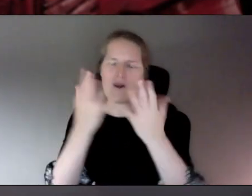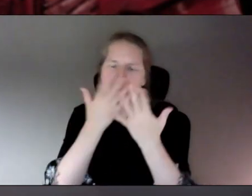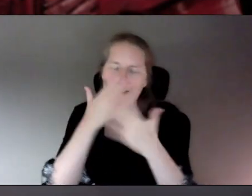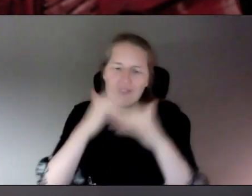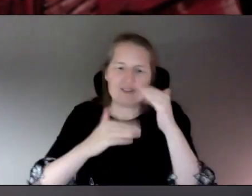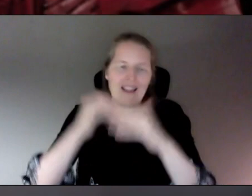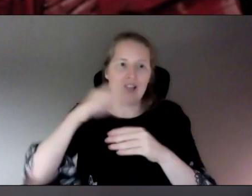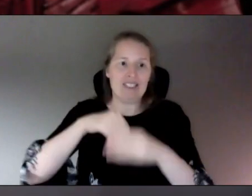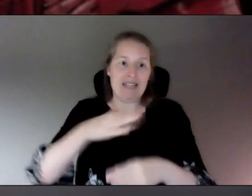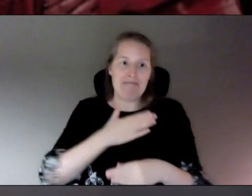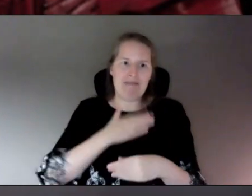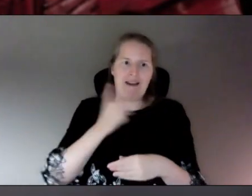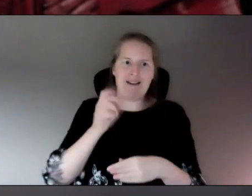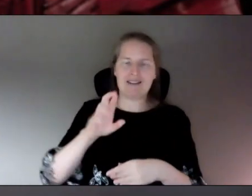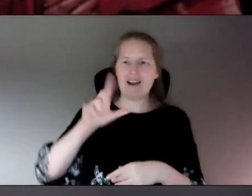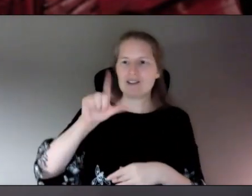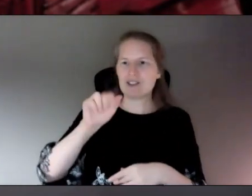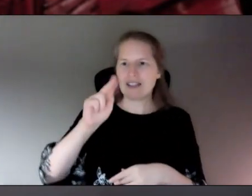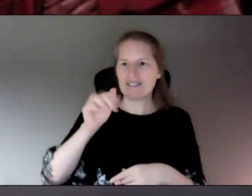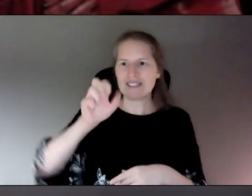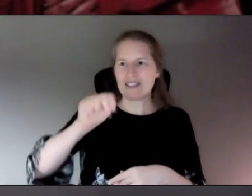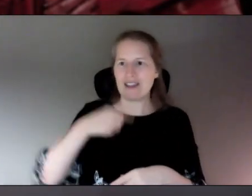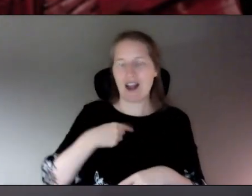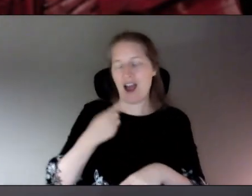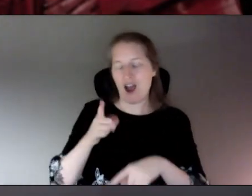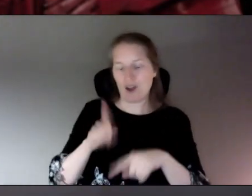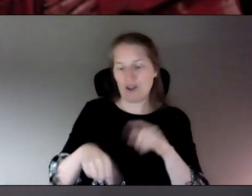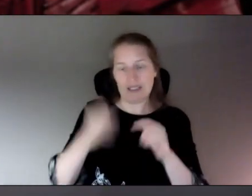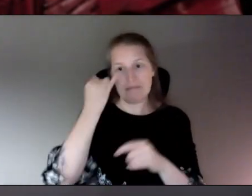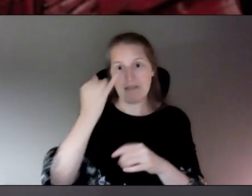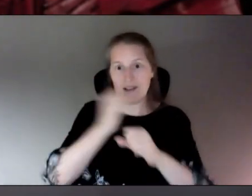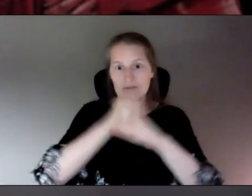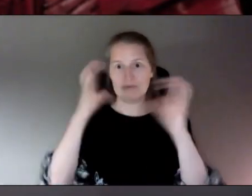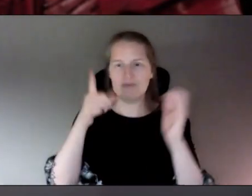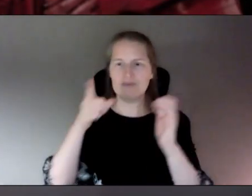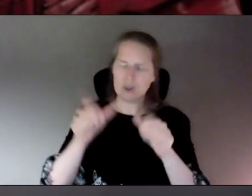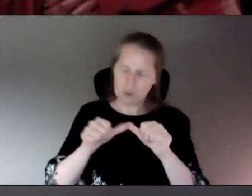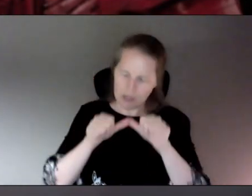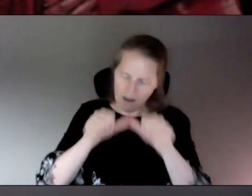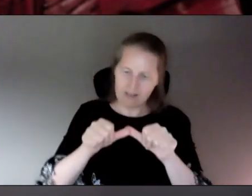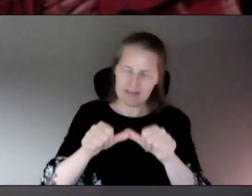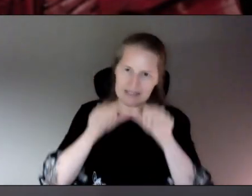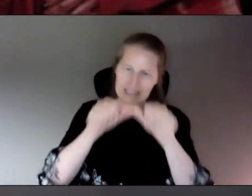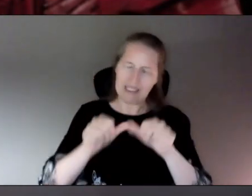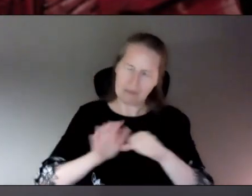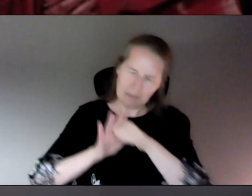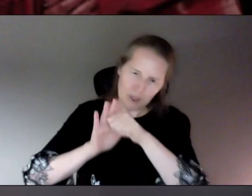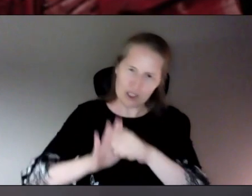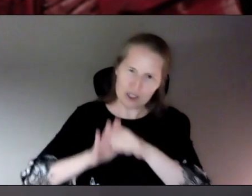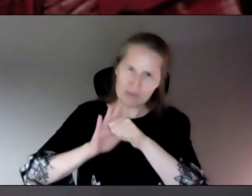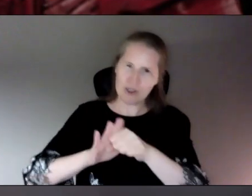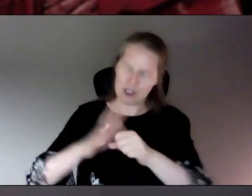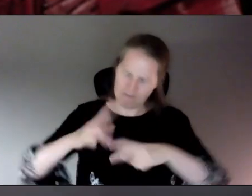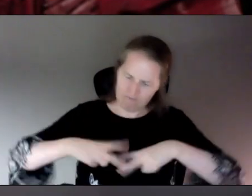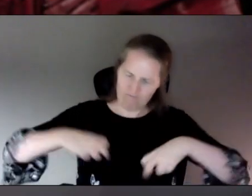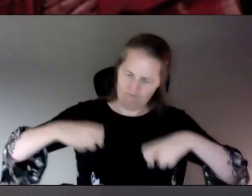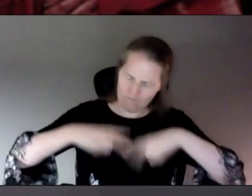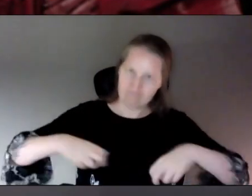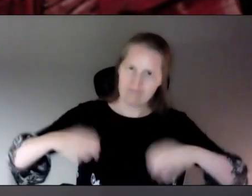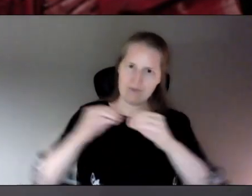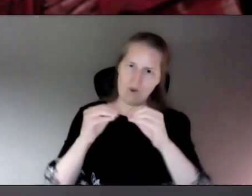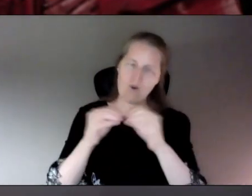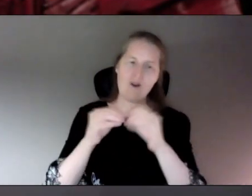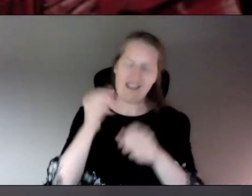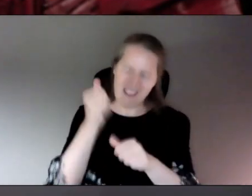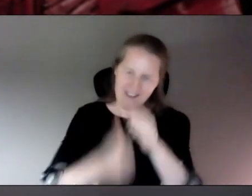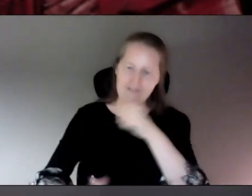existed. You constantly and consistently push yourself and outdo yourself as a director, and I'm honored to